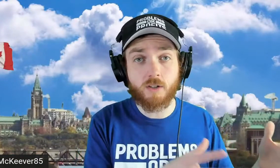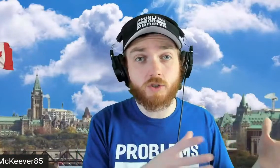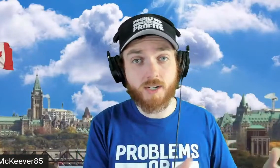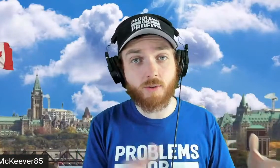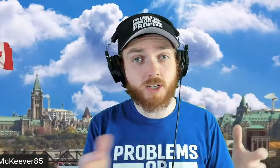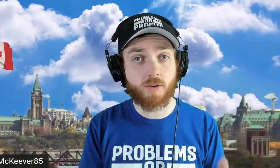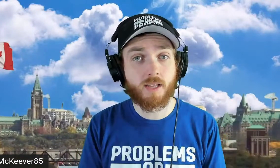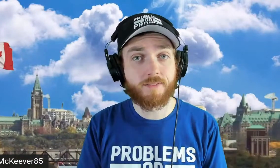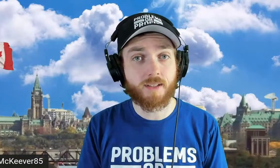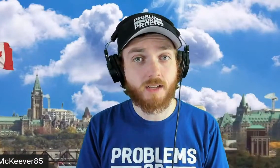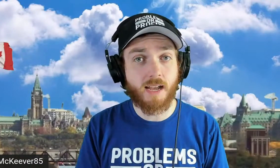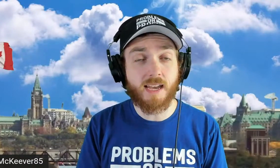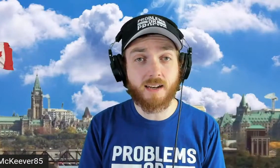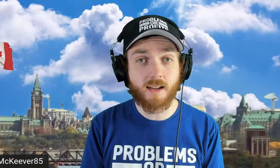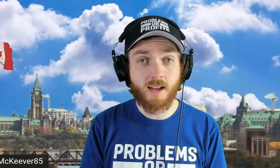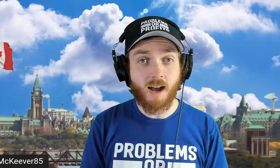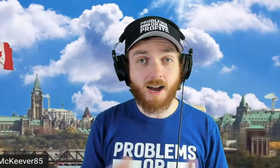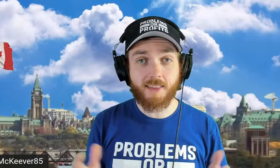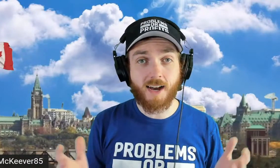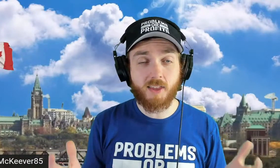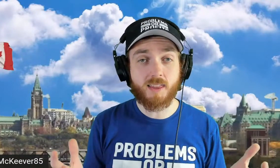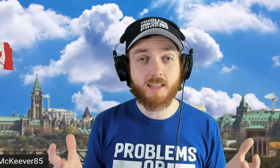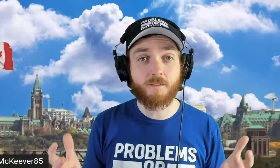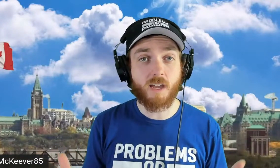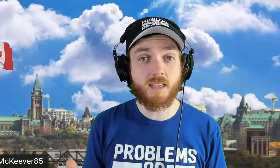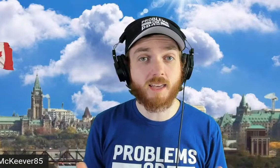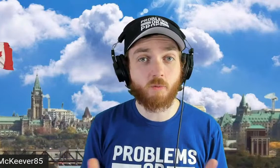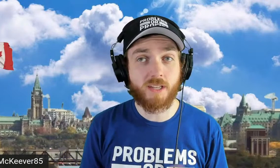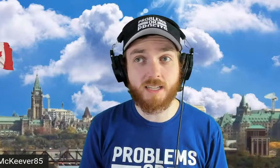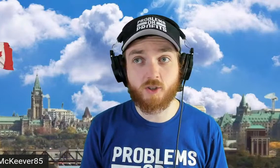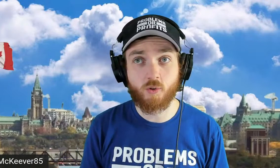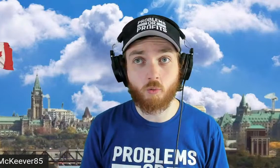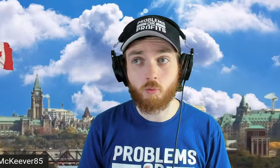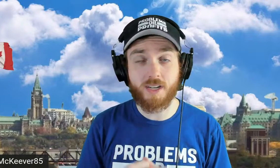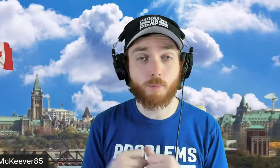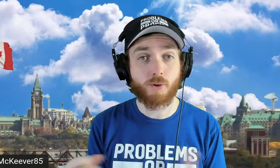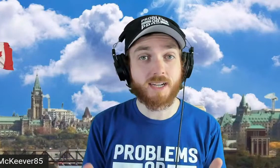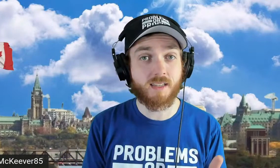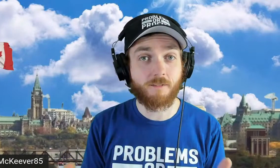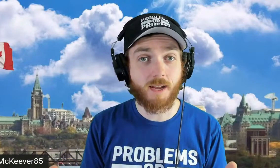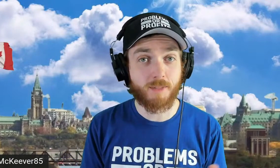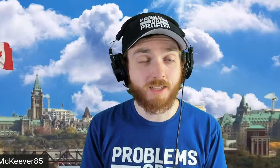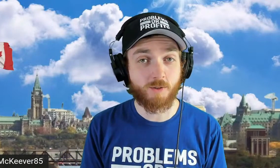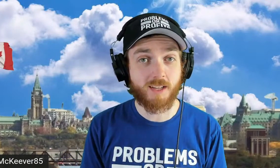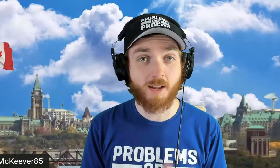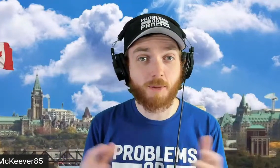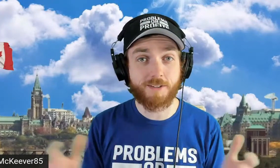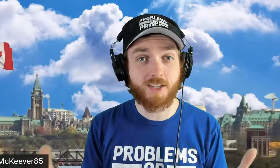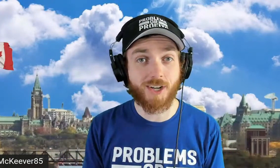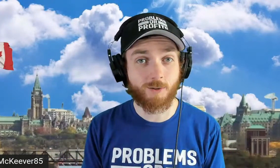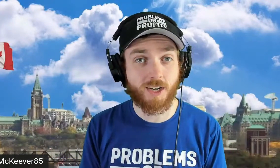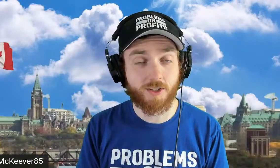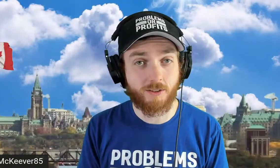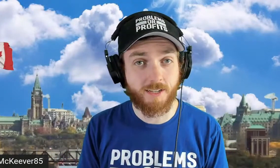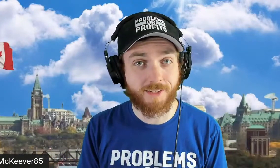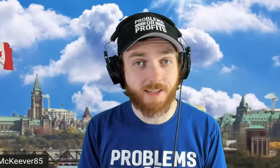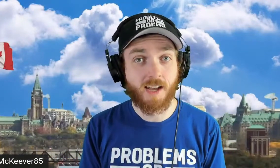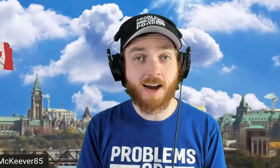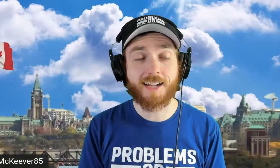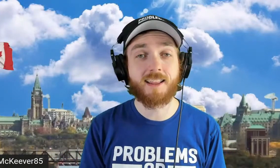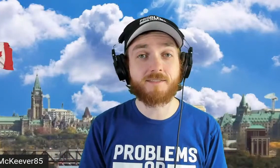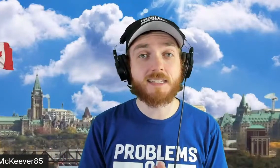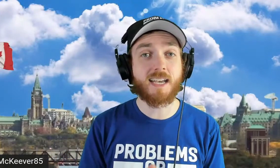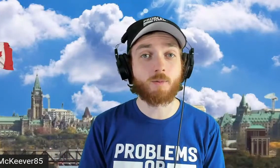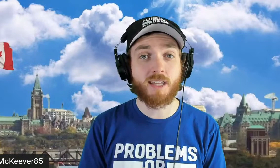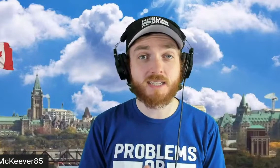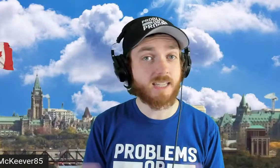do intergenerational living. Again, I think that if anything, we need to re-embrace the family unit and multi-generational living.